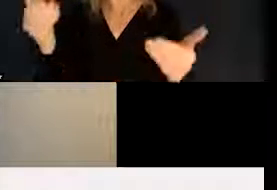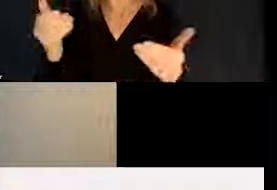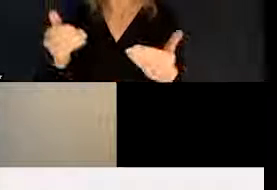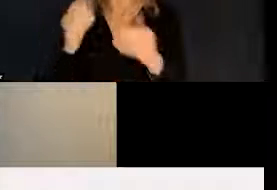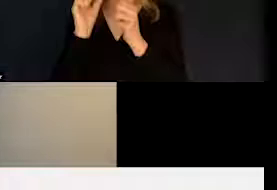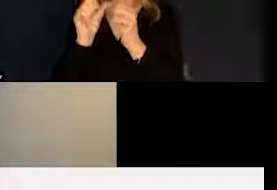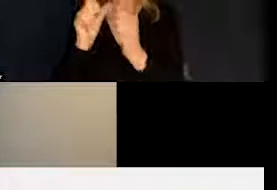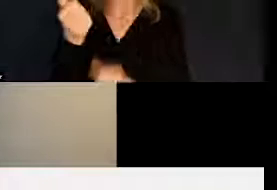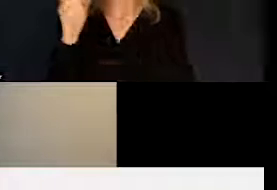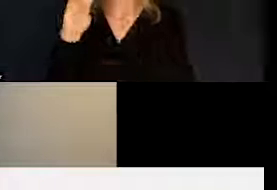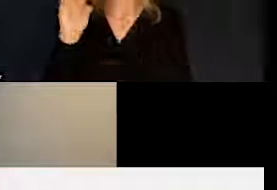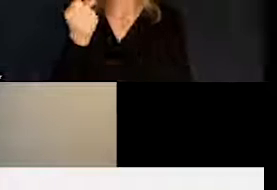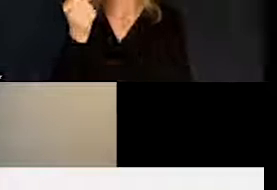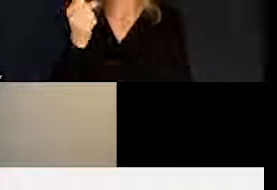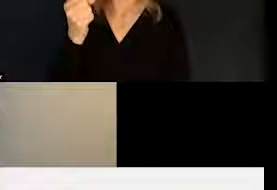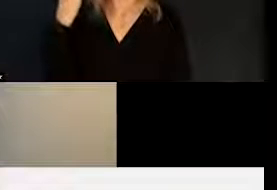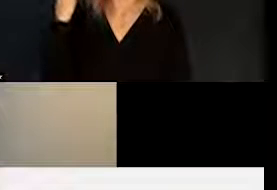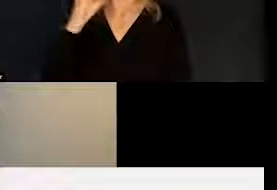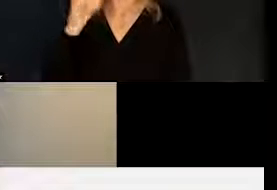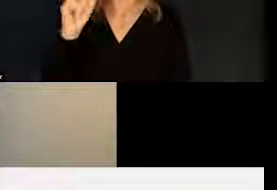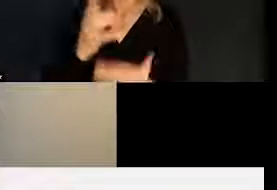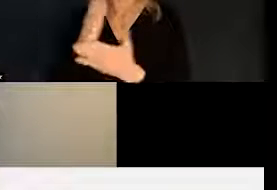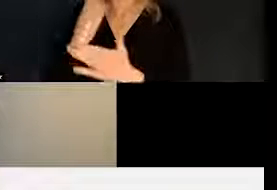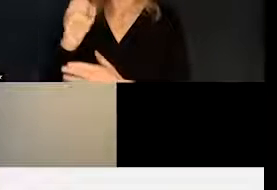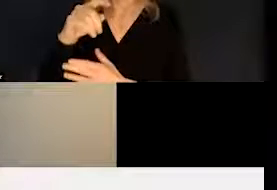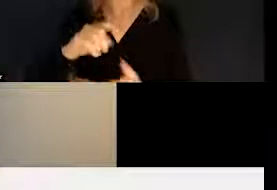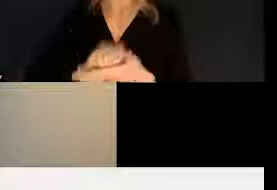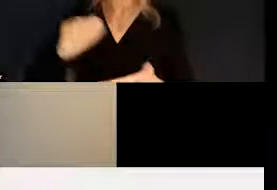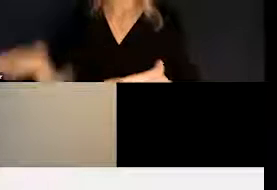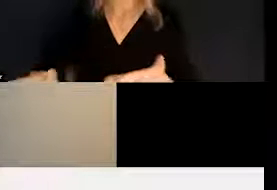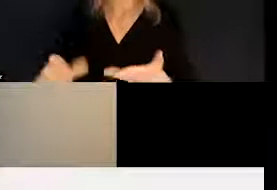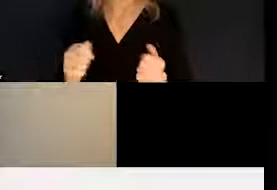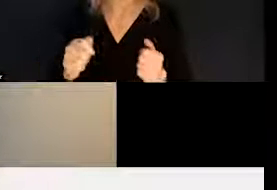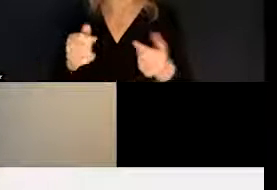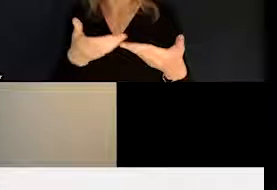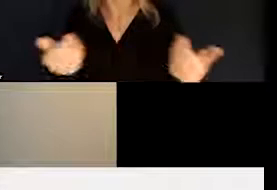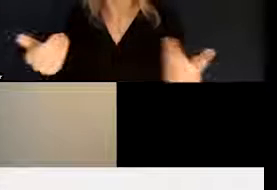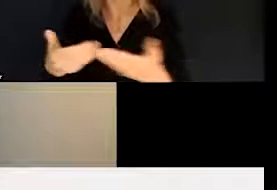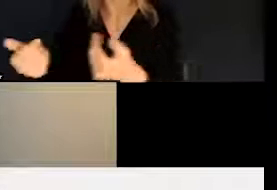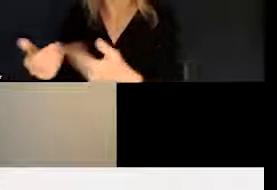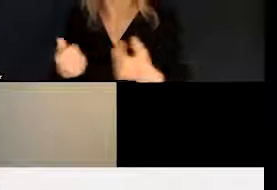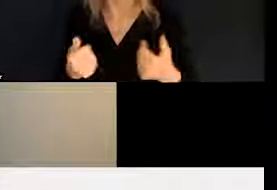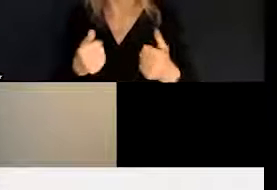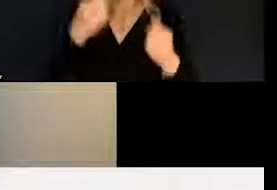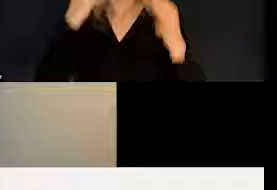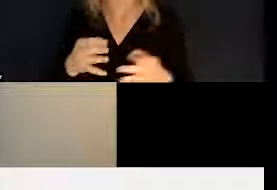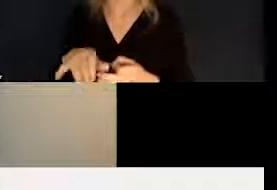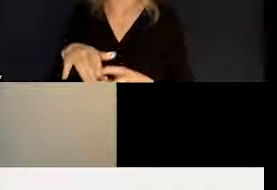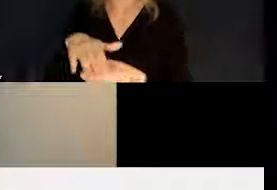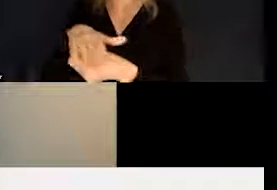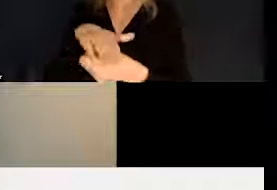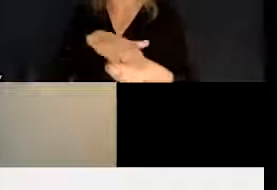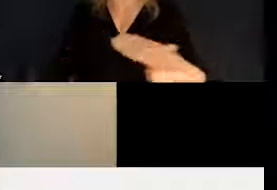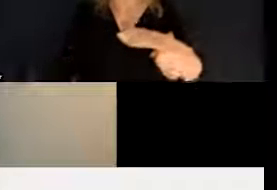it was abolished by the Civil Rights Act, where they were codifying by law specific